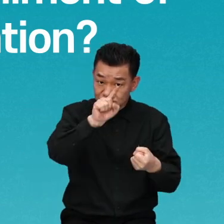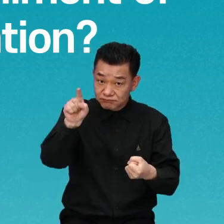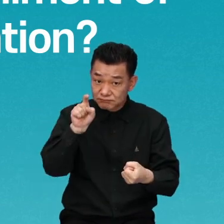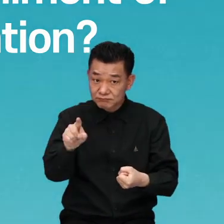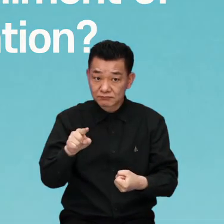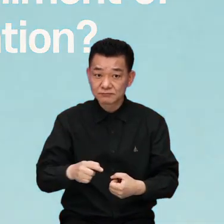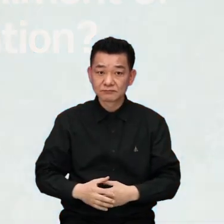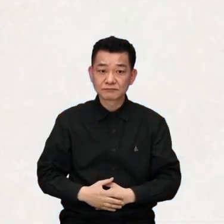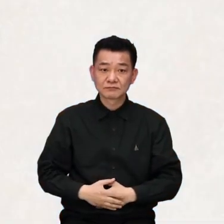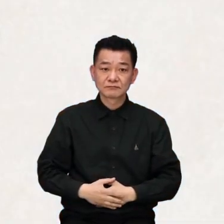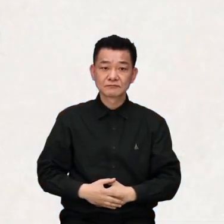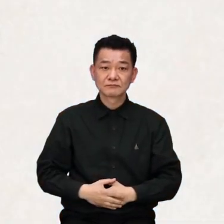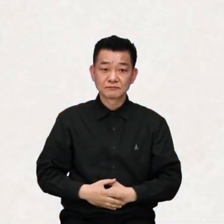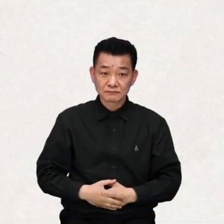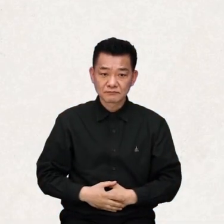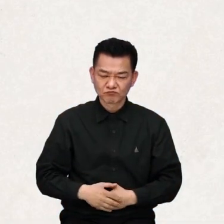Convention?